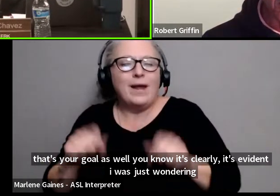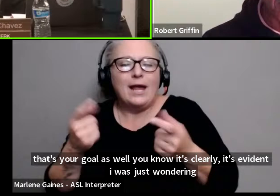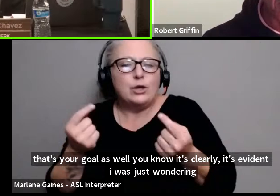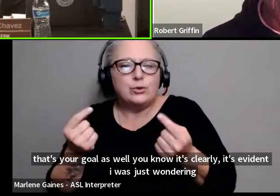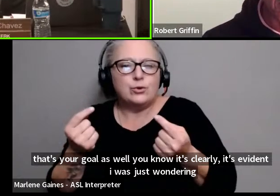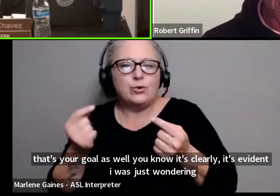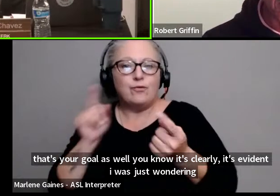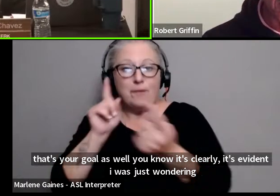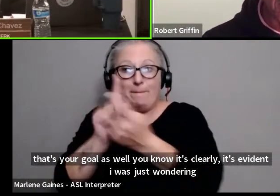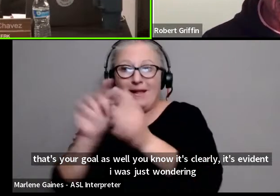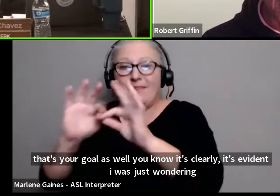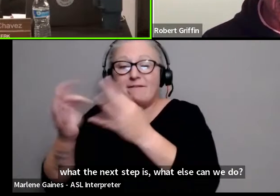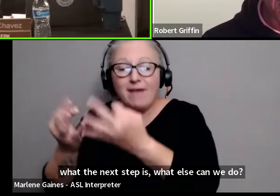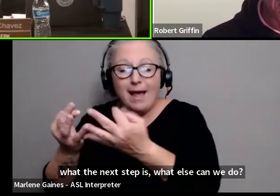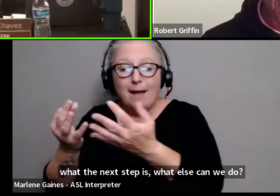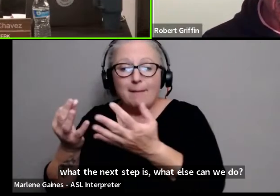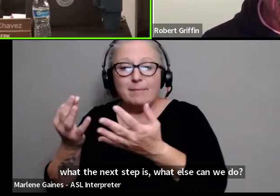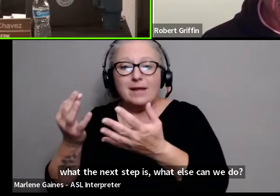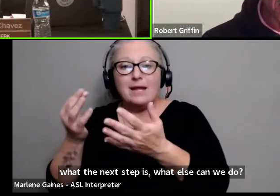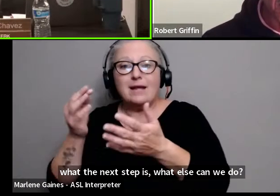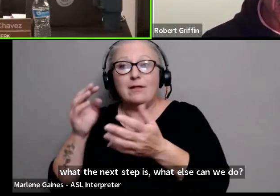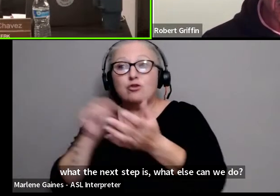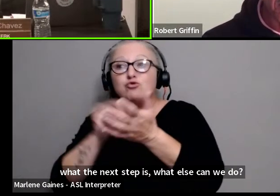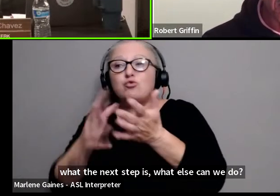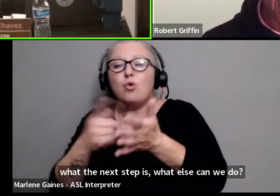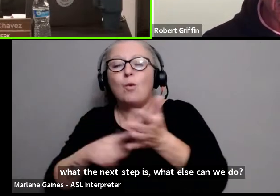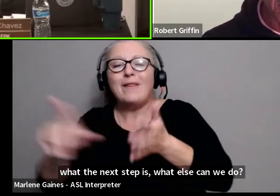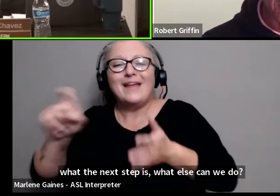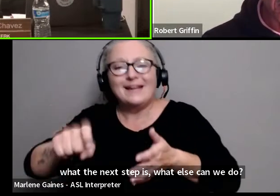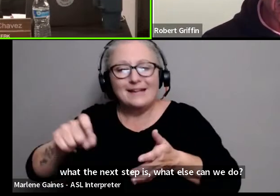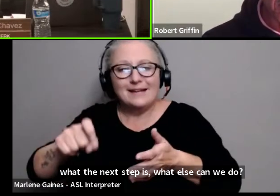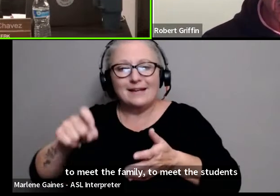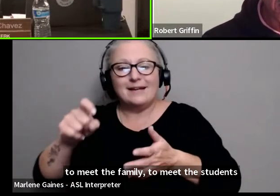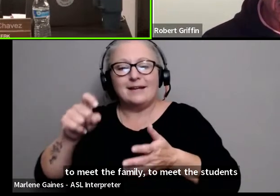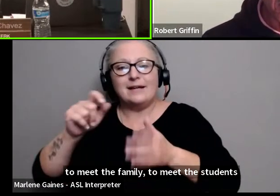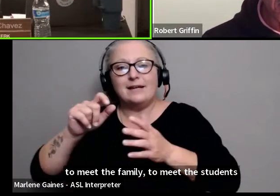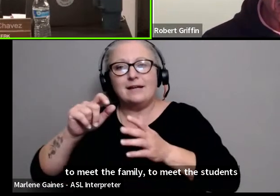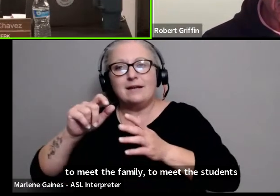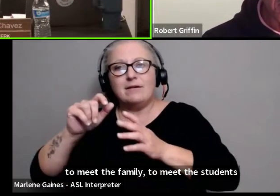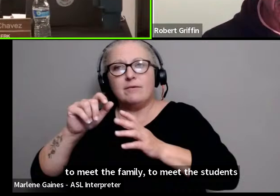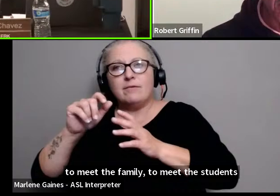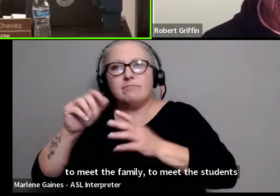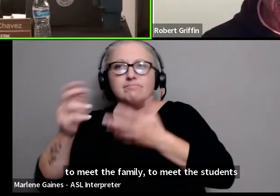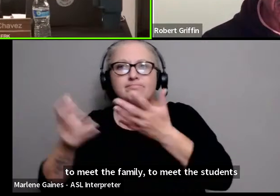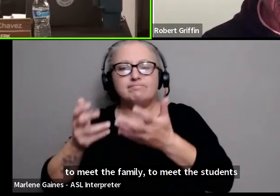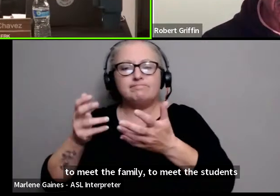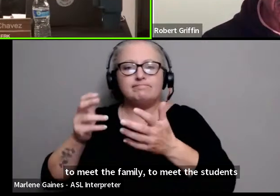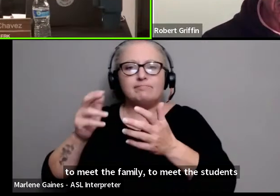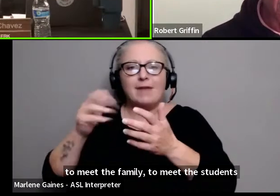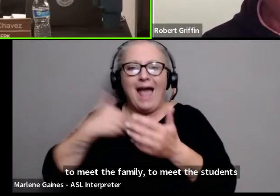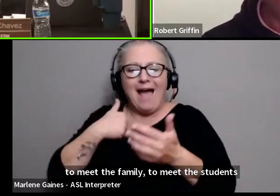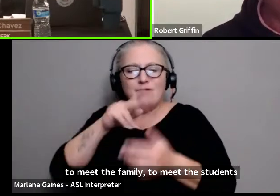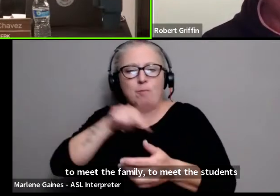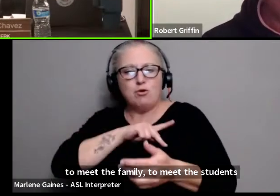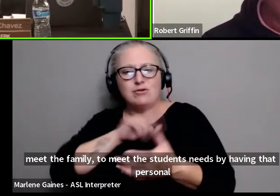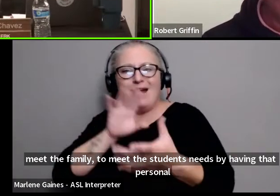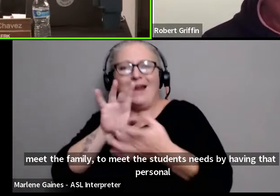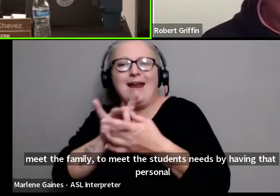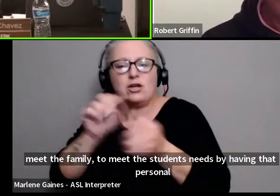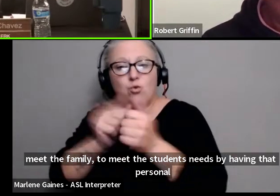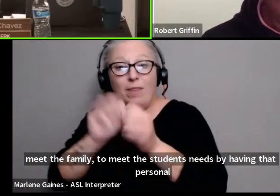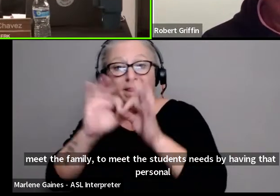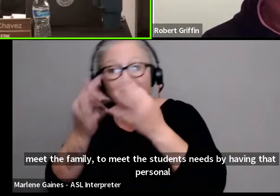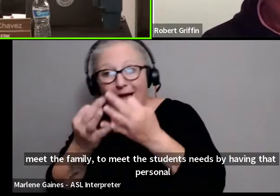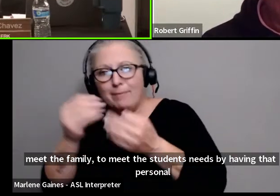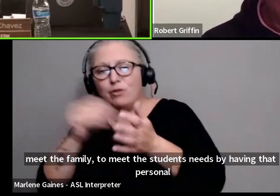to meet the family, to meet the students' needs by having that personal connection with the family, with the student?